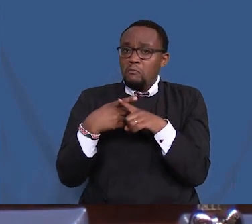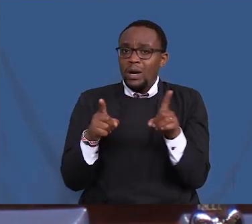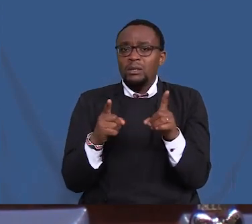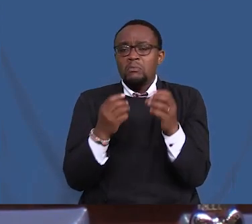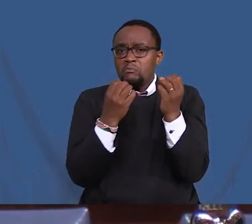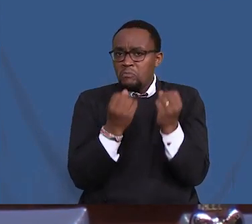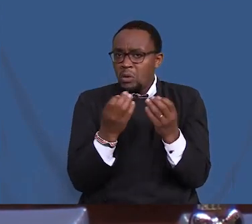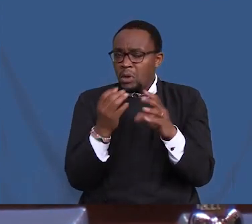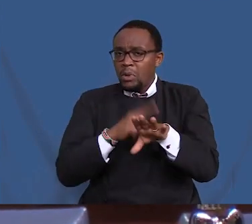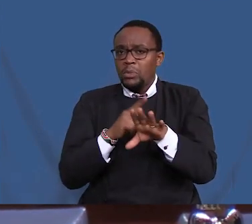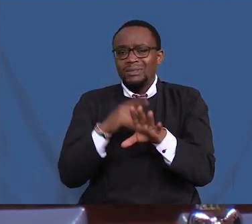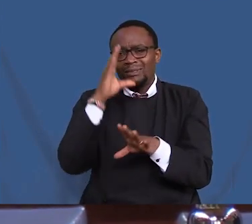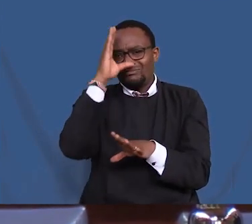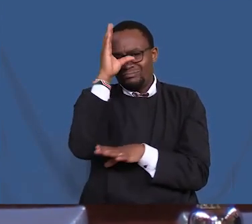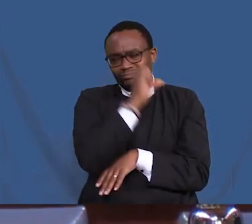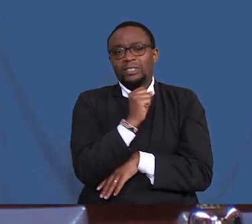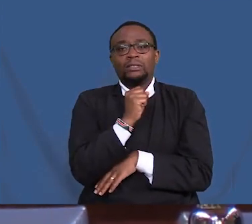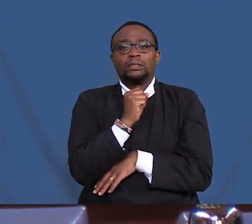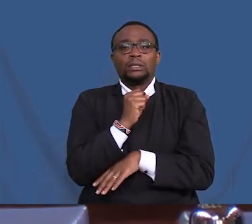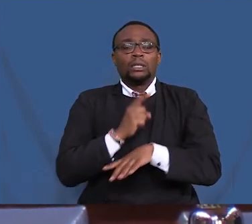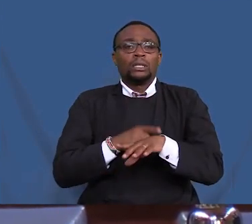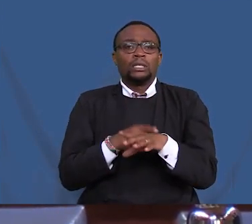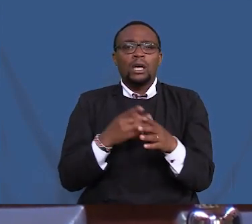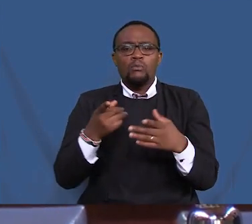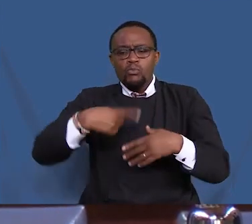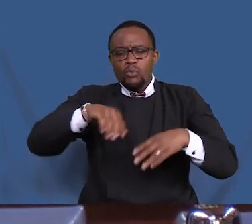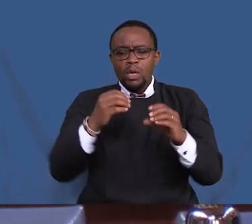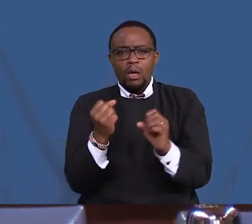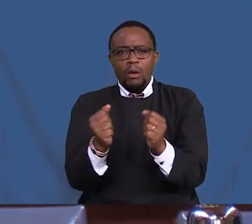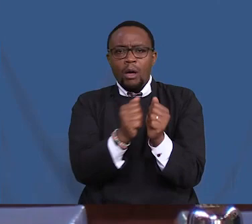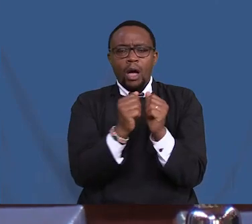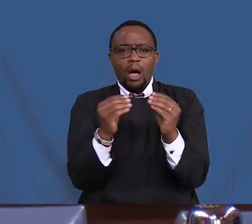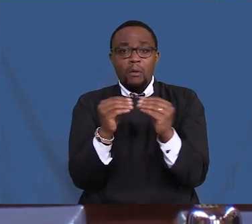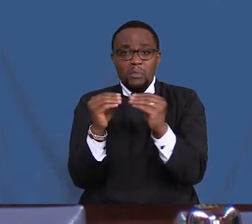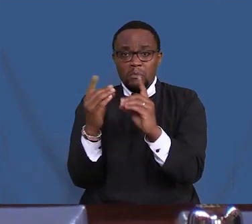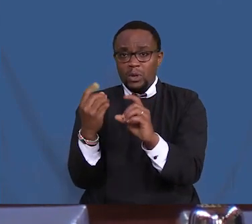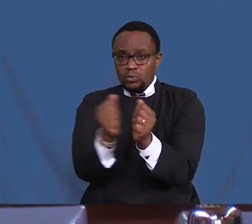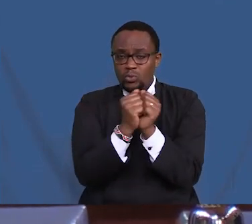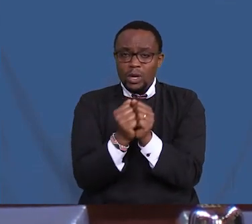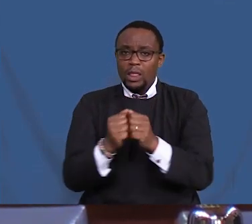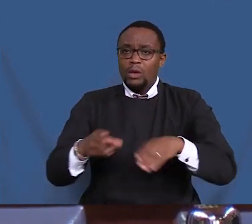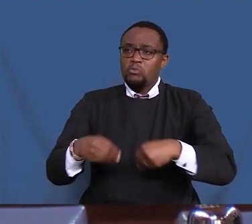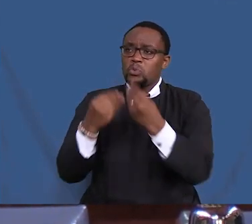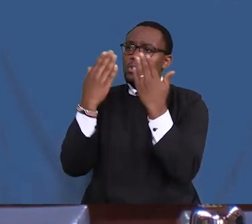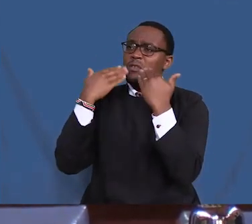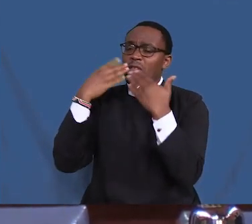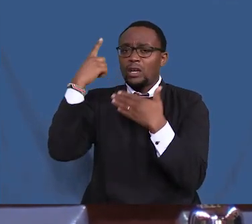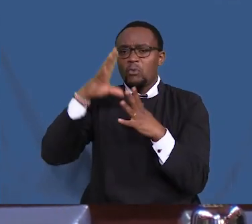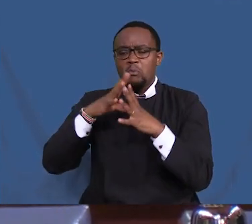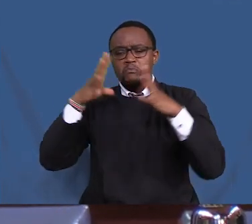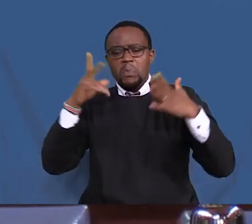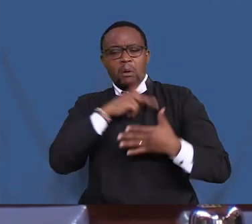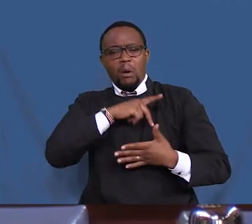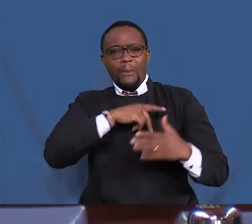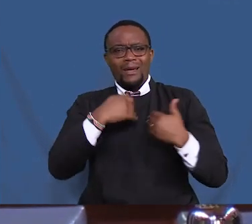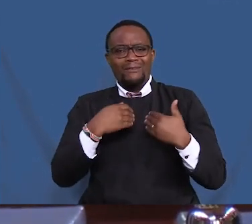we most cheerfully so to do when we assemble and meet together to render thanks for the great benefits that